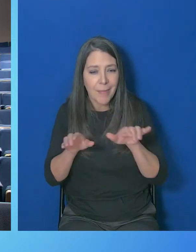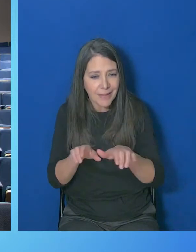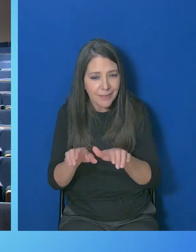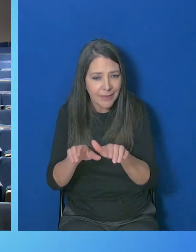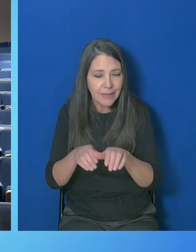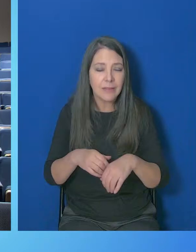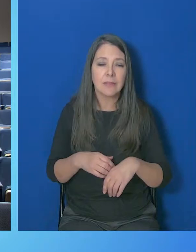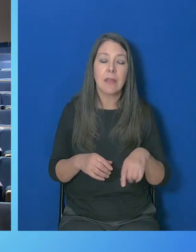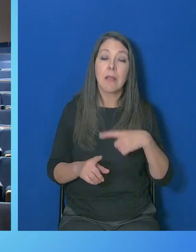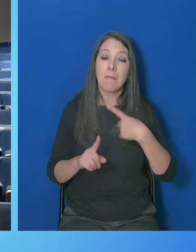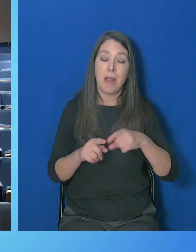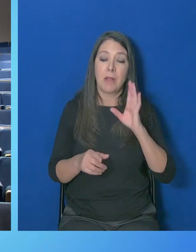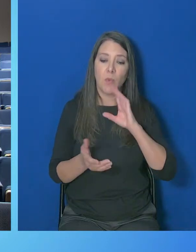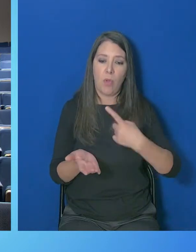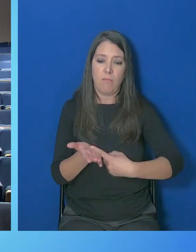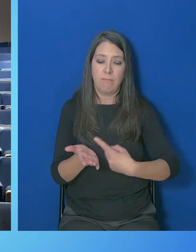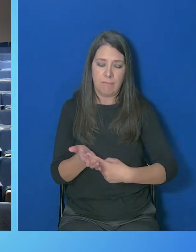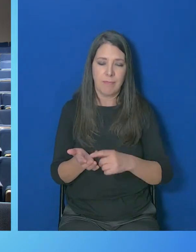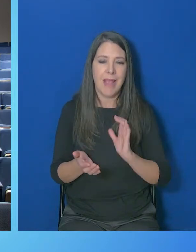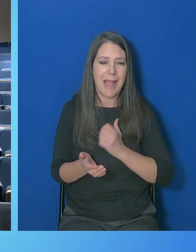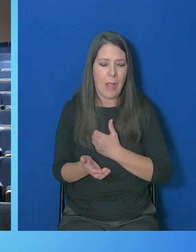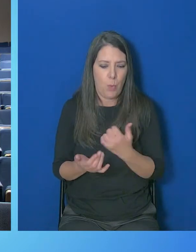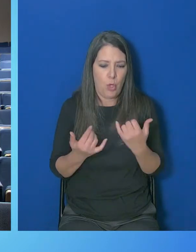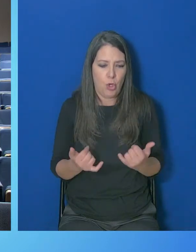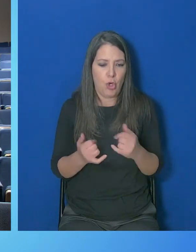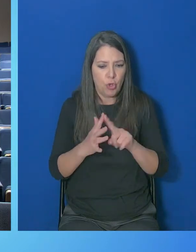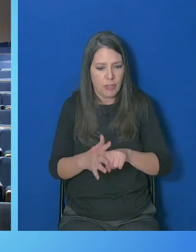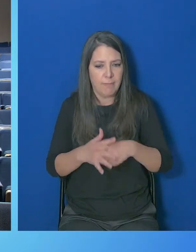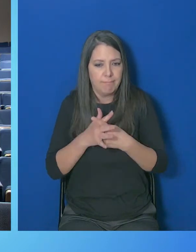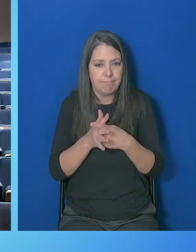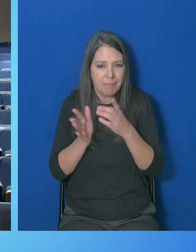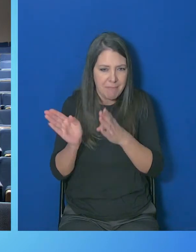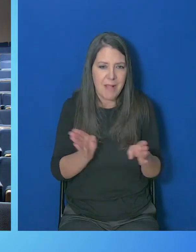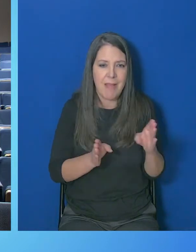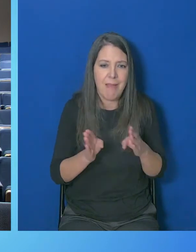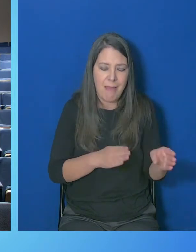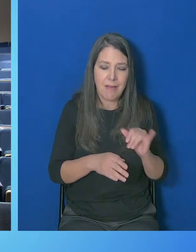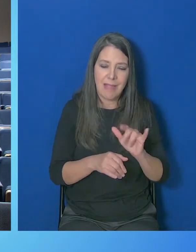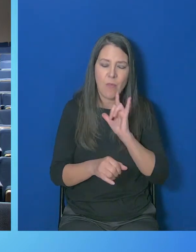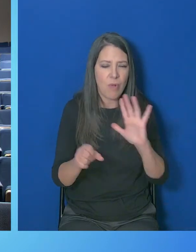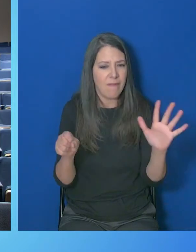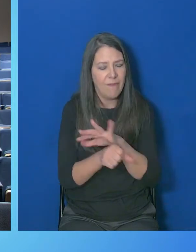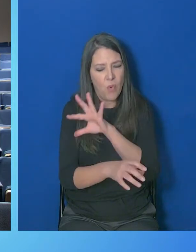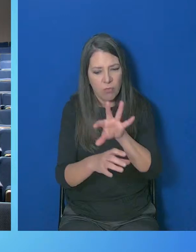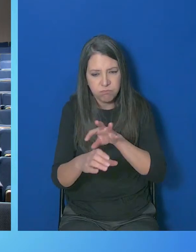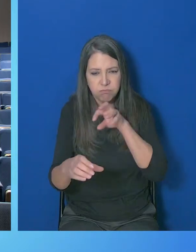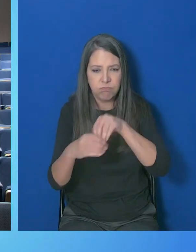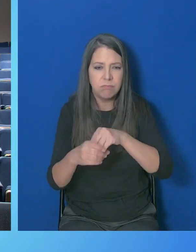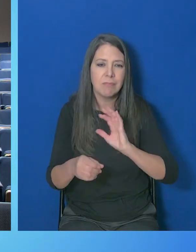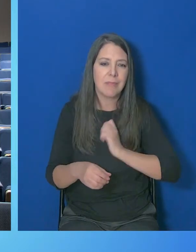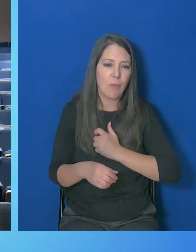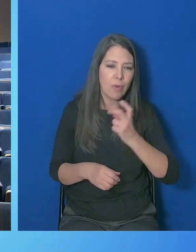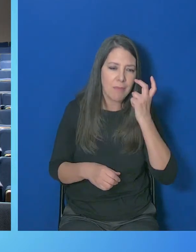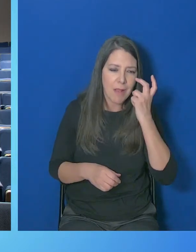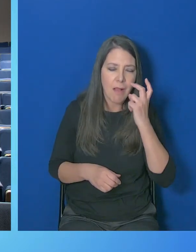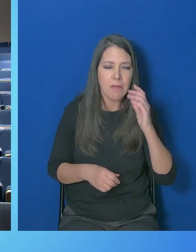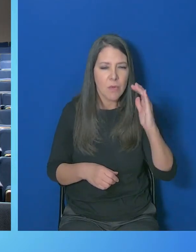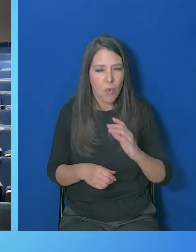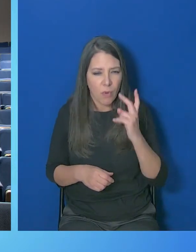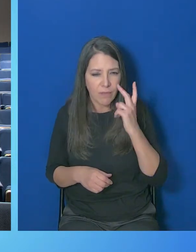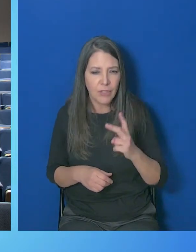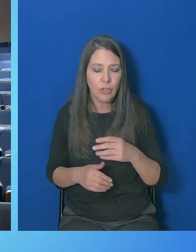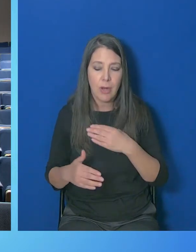most importantly, our current initiatives, which includes a comprehensive review of our blind, low vision, birth to